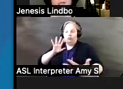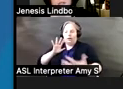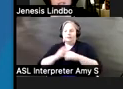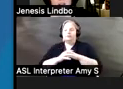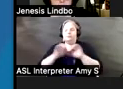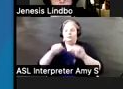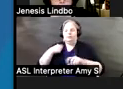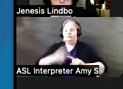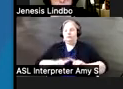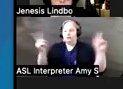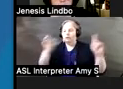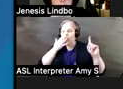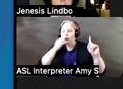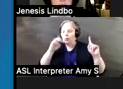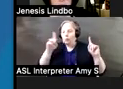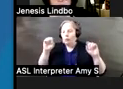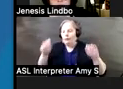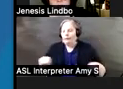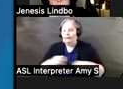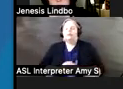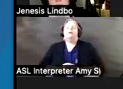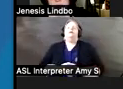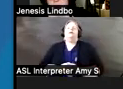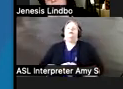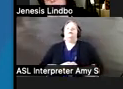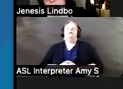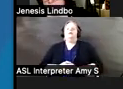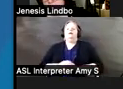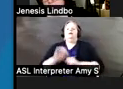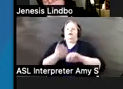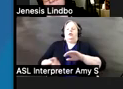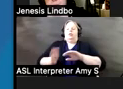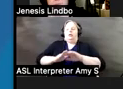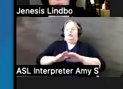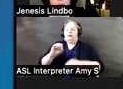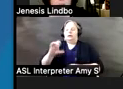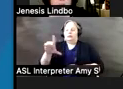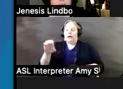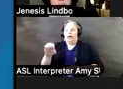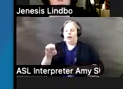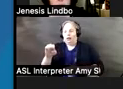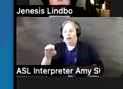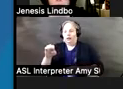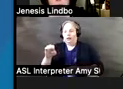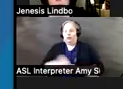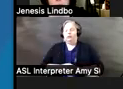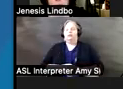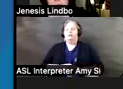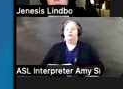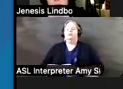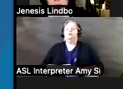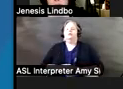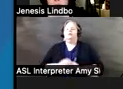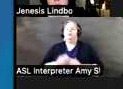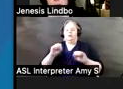have different color modes? Can you increase the scale? And can you have the ability to